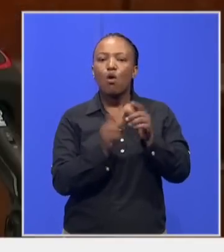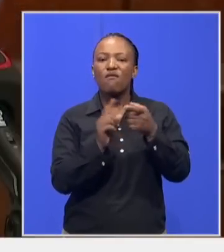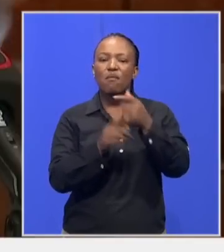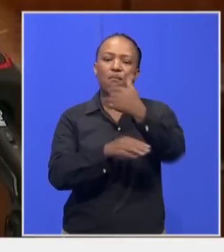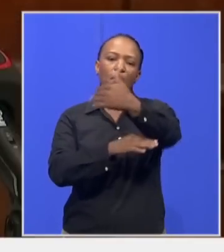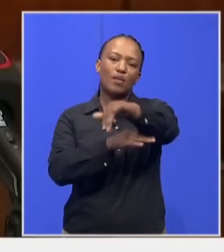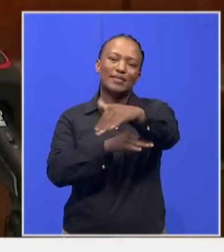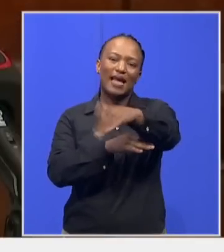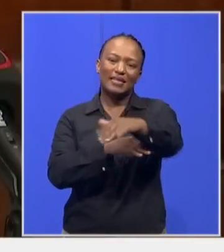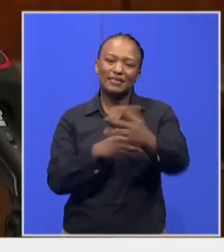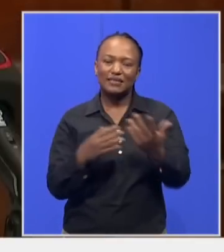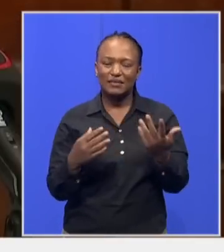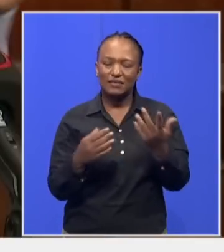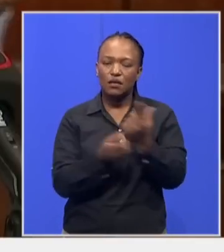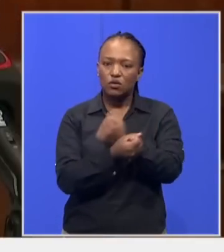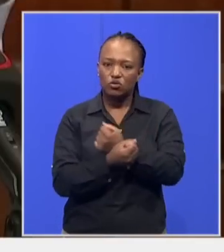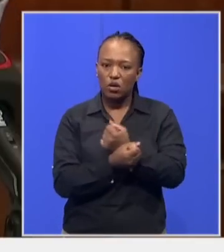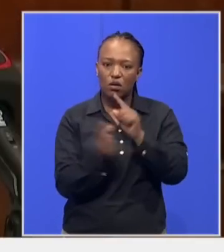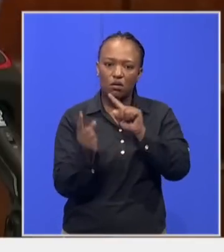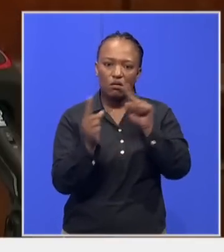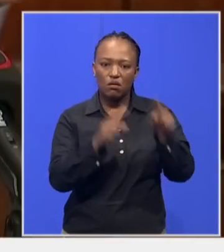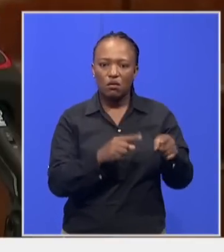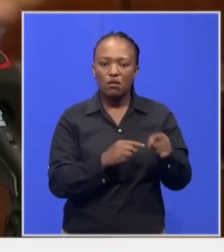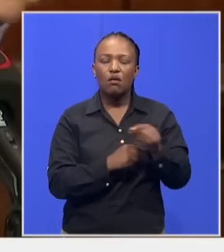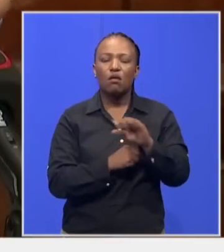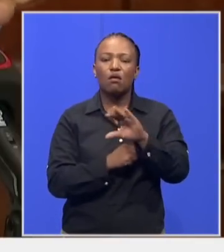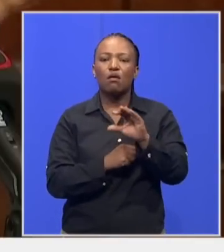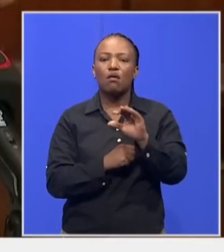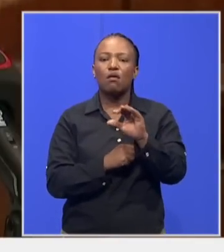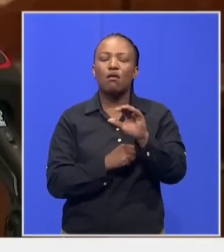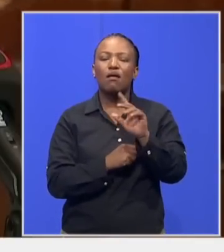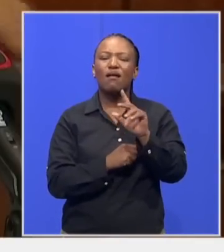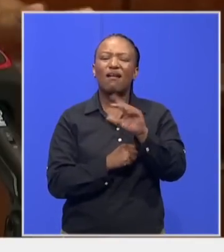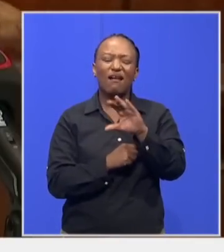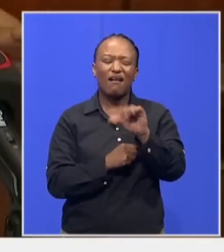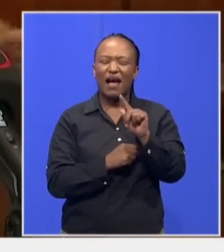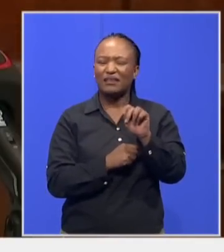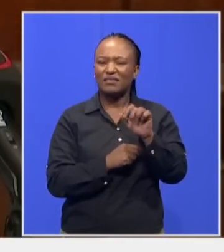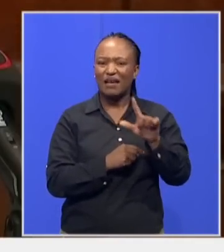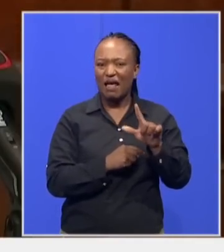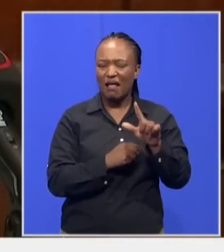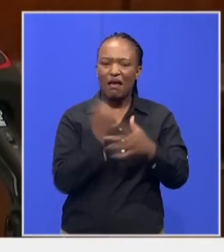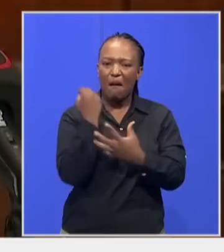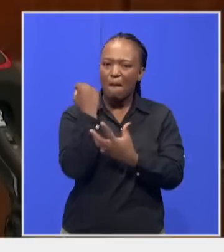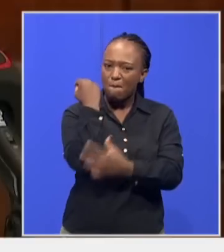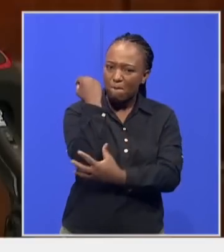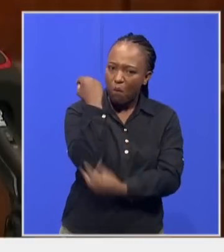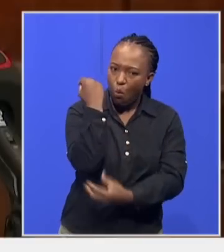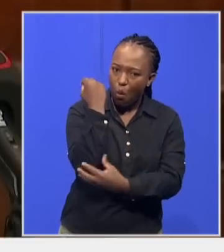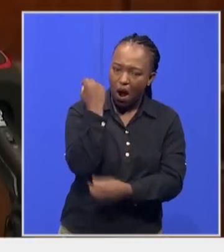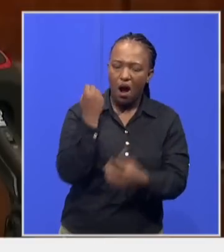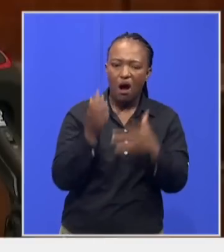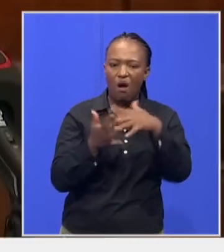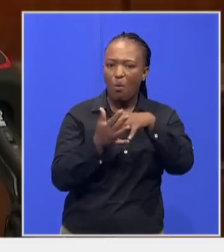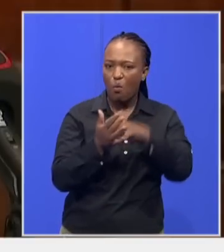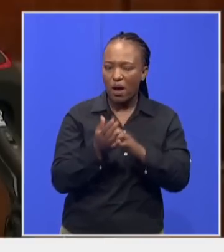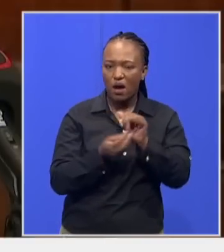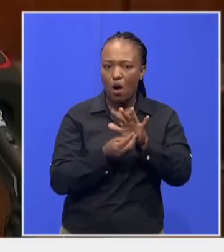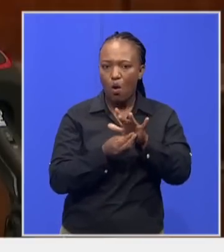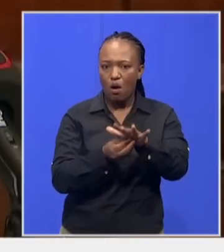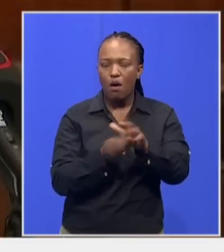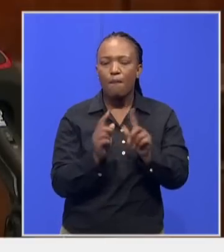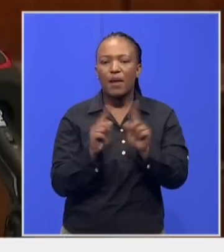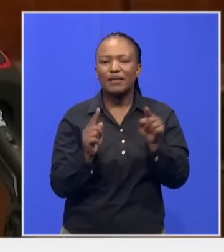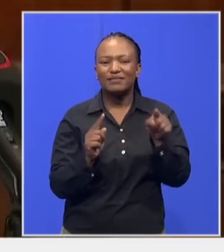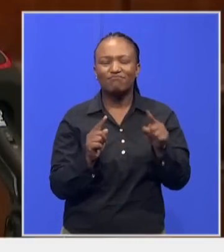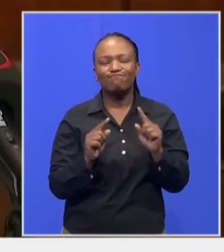has to do with the so-called cartels in the trucking industry and poor coal. Has to do with our inability to